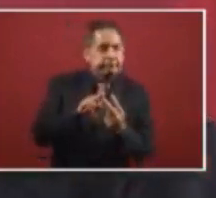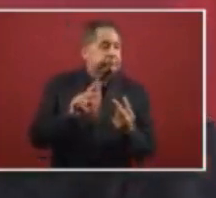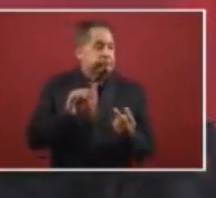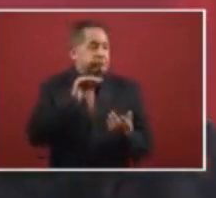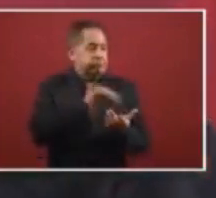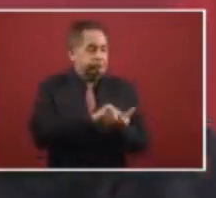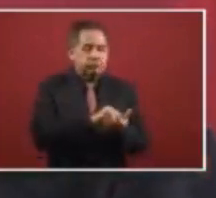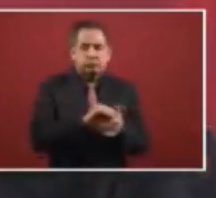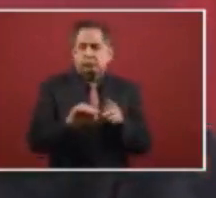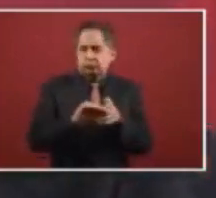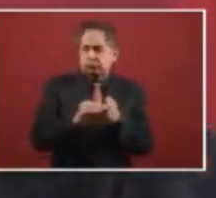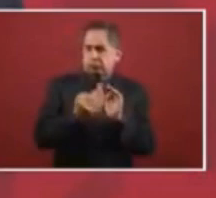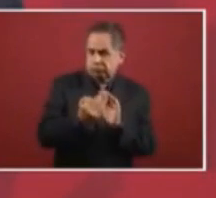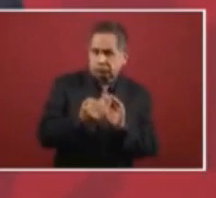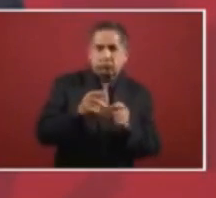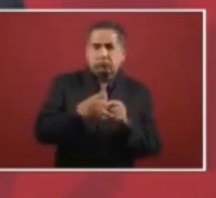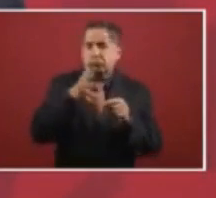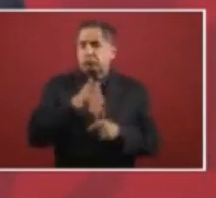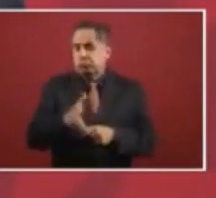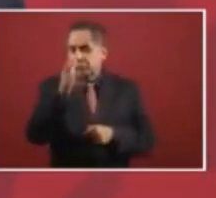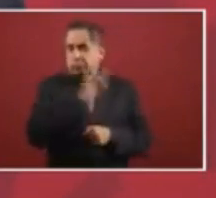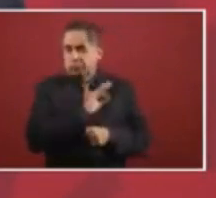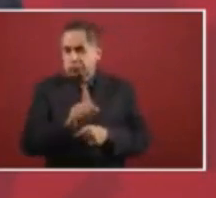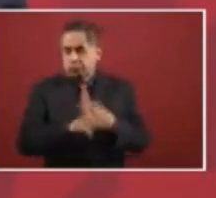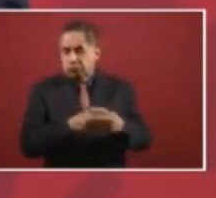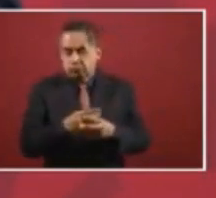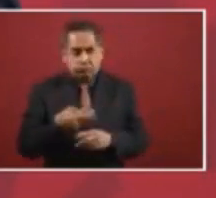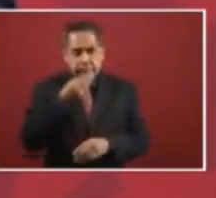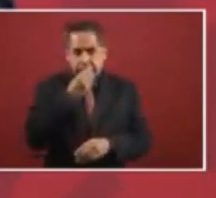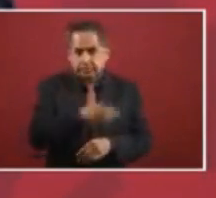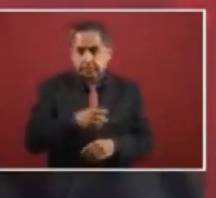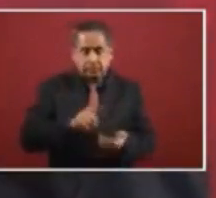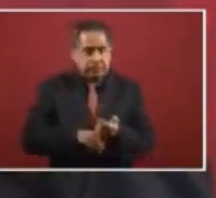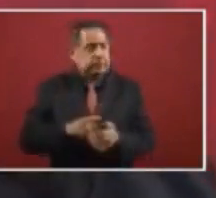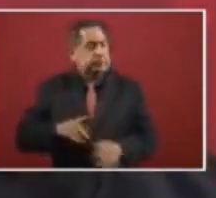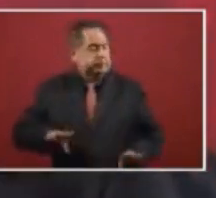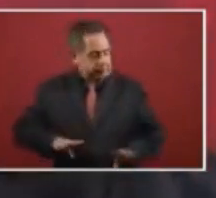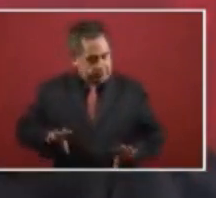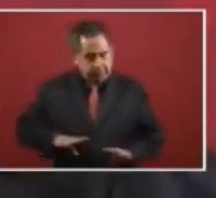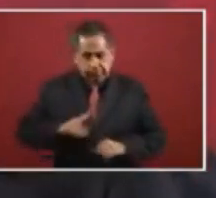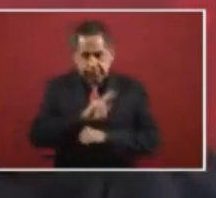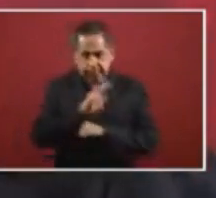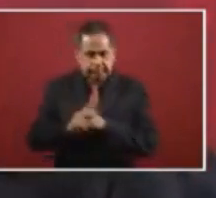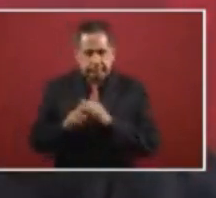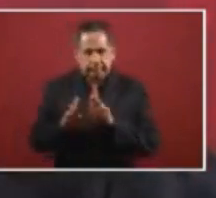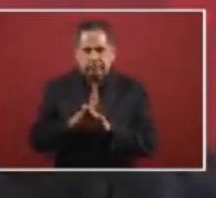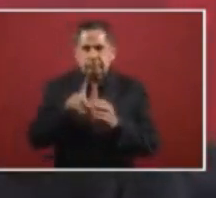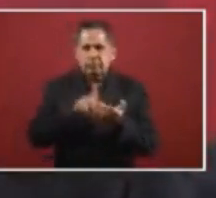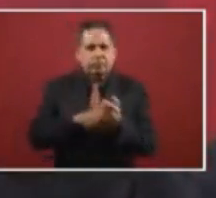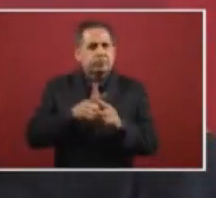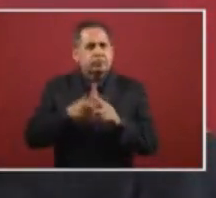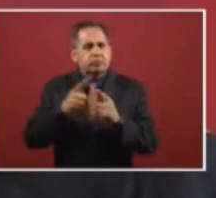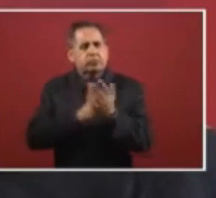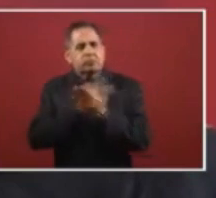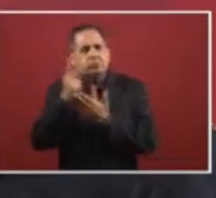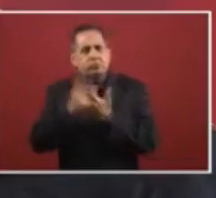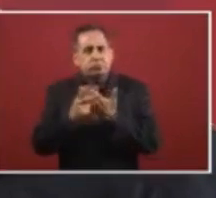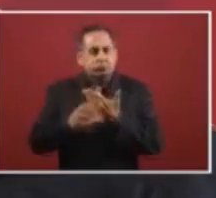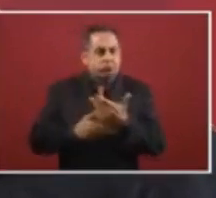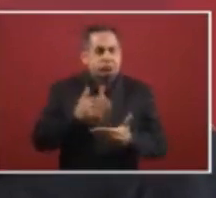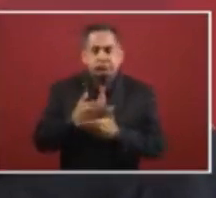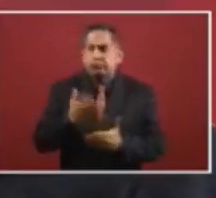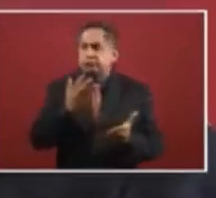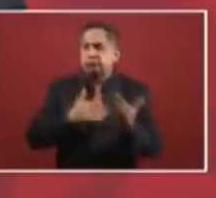we can have an alternative from a project on the long term, which is very good for the country.